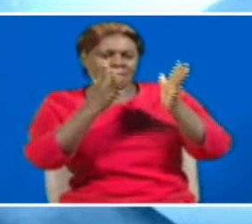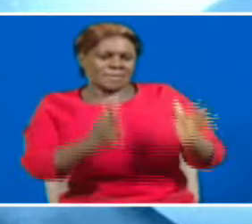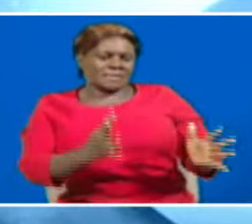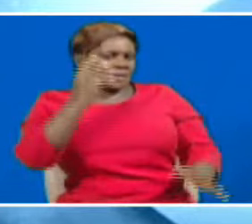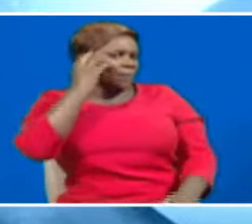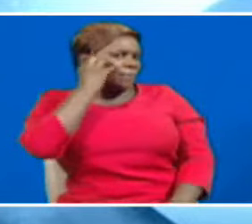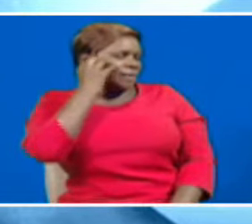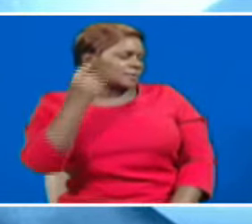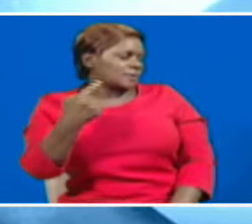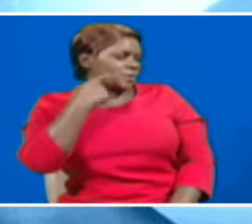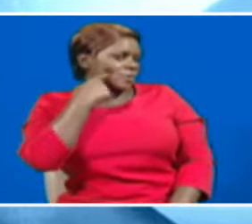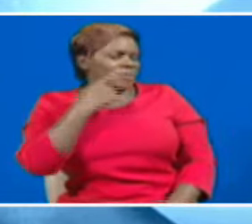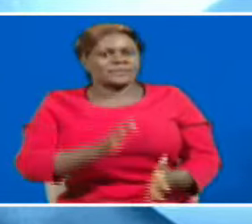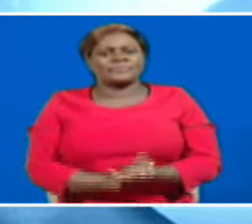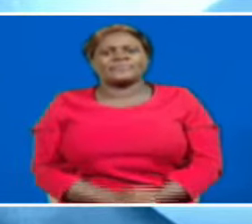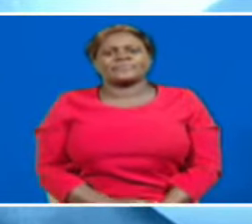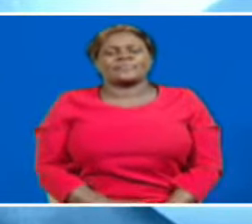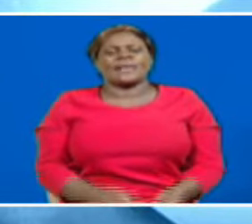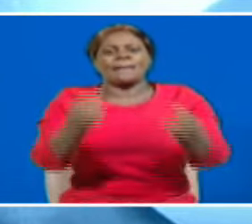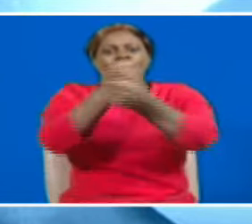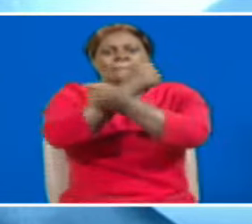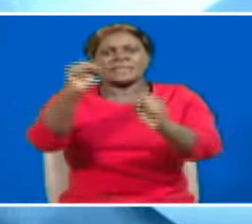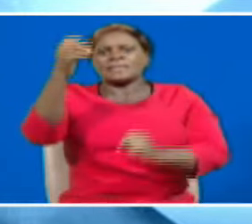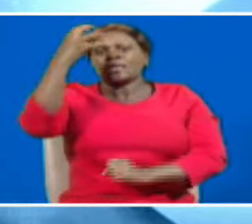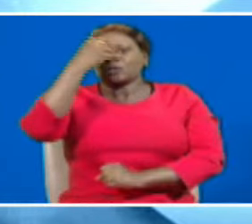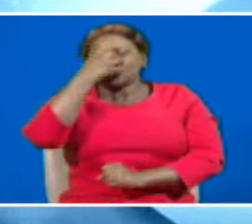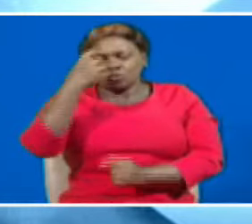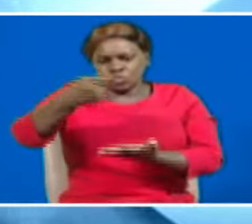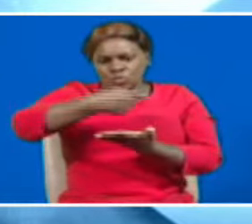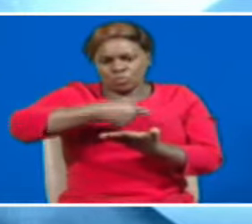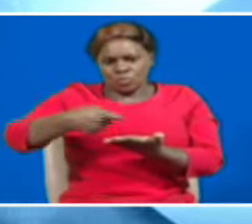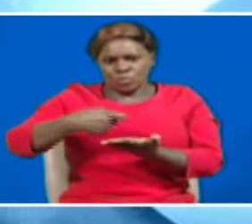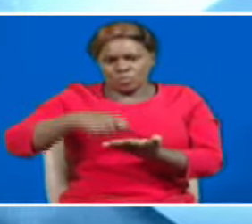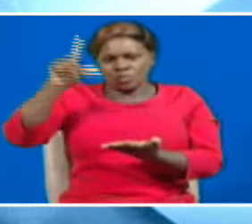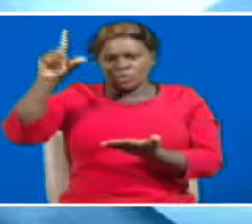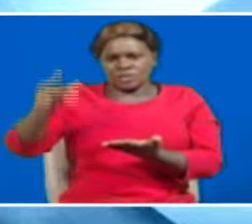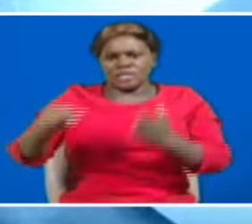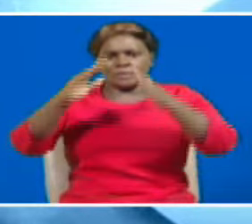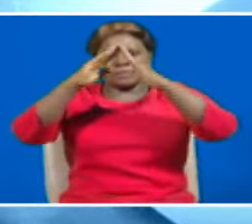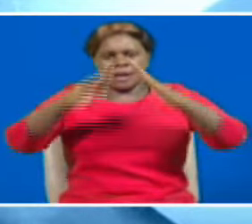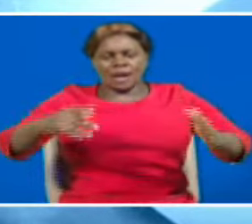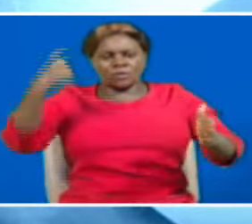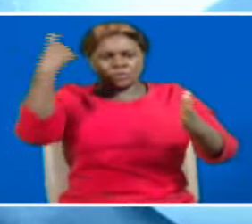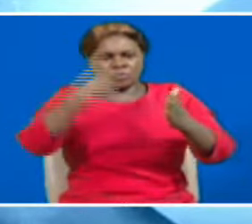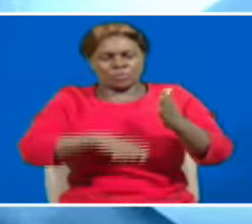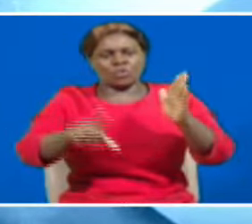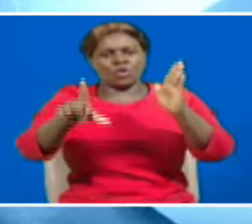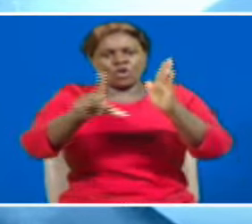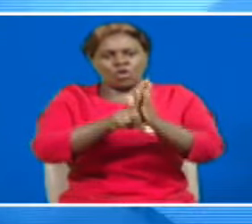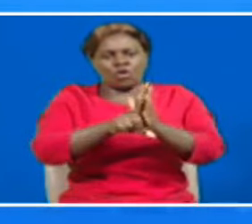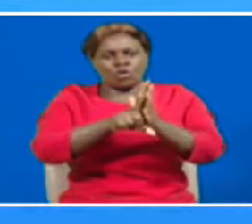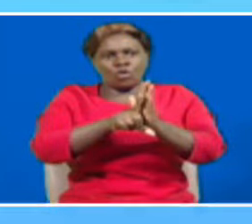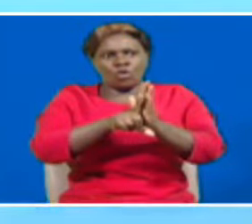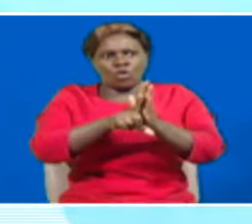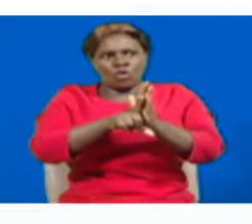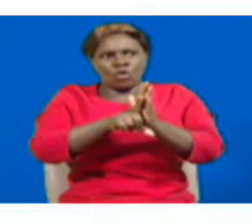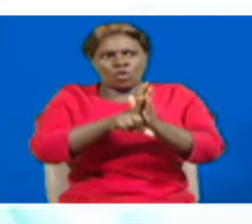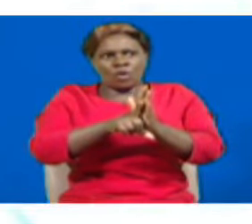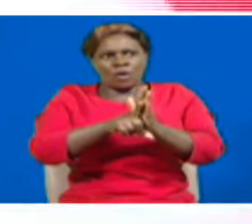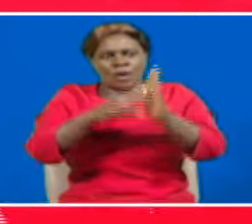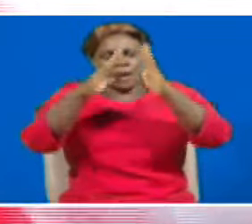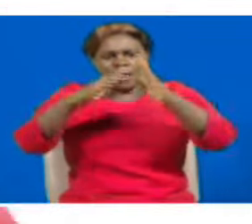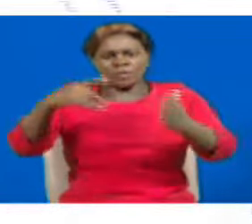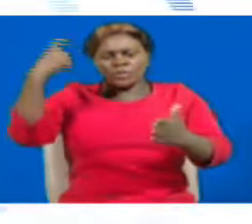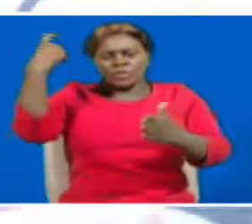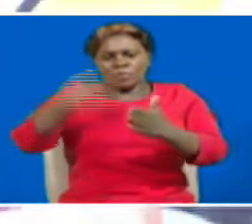is Meresha Awiti. President William Ruto has signed the Affordable Housing Bill into law, effectively reinstating housing